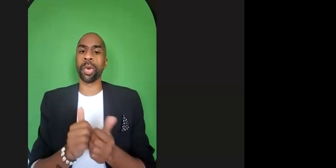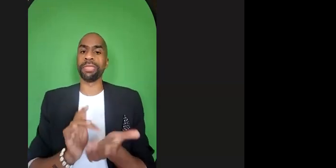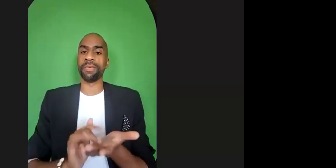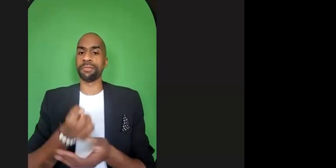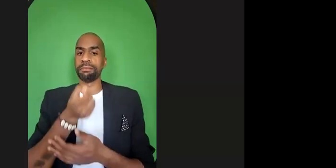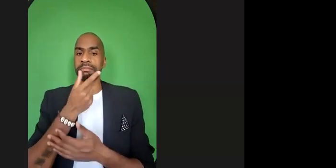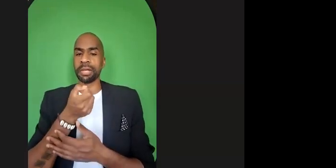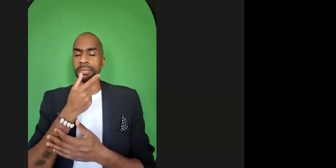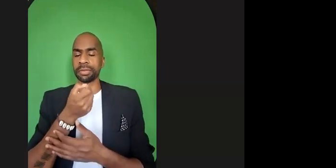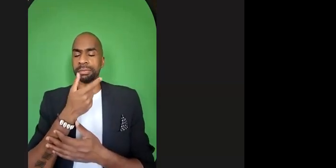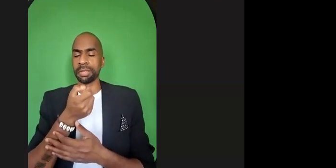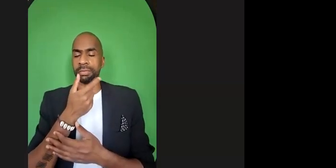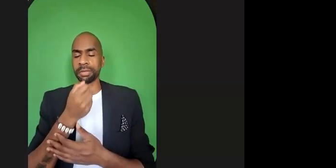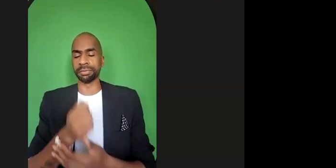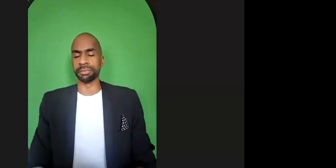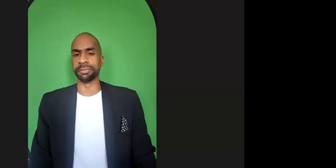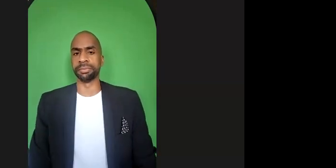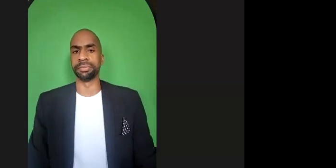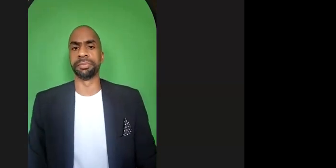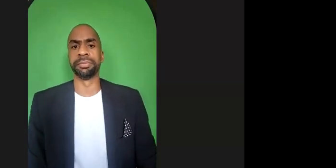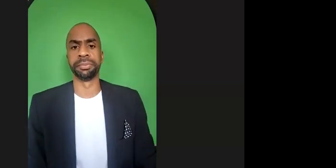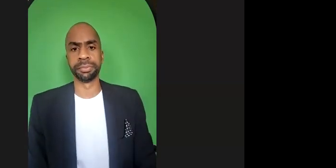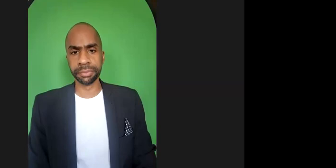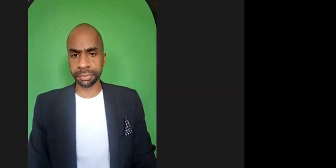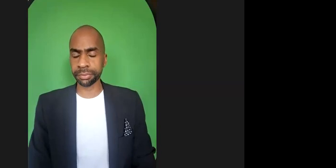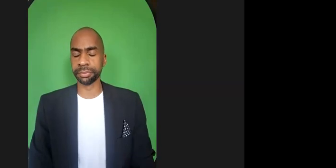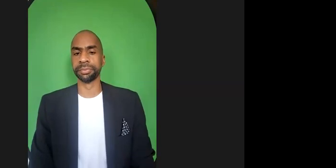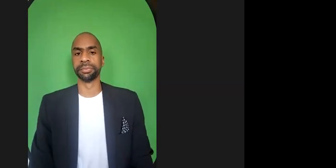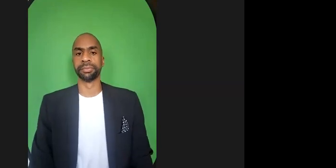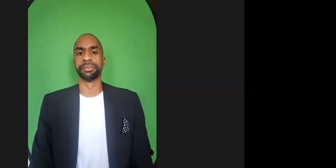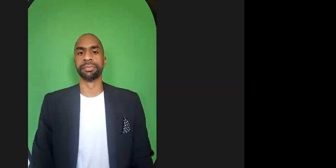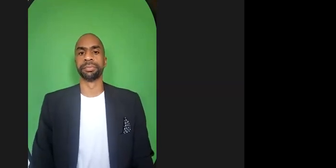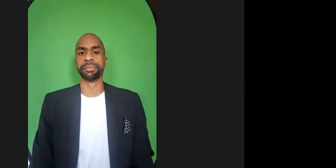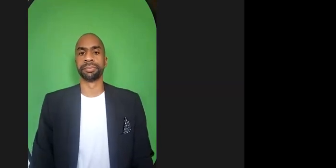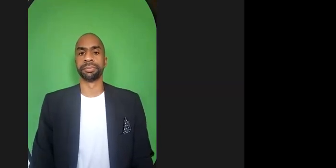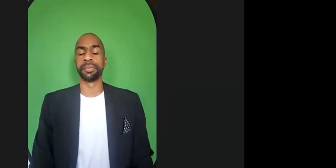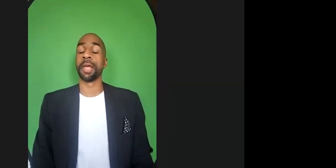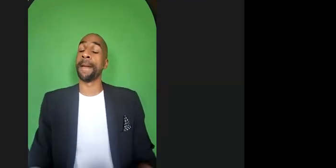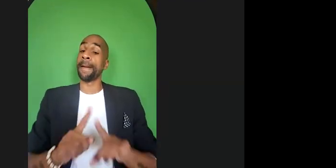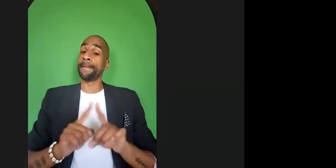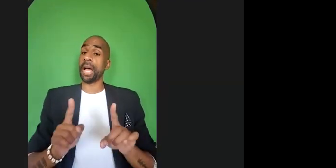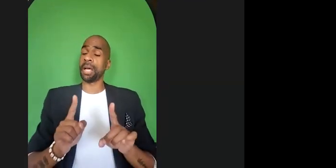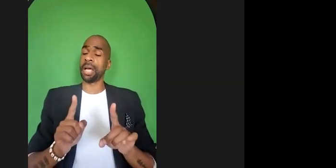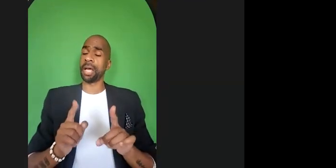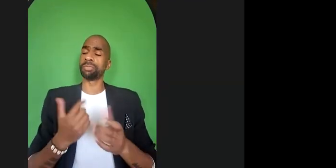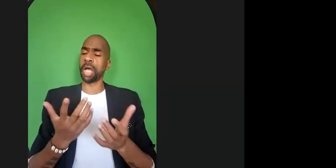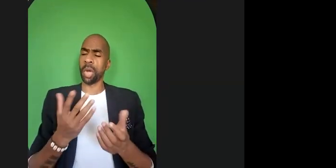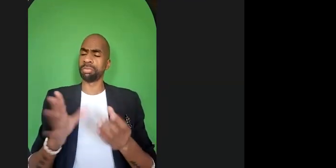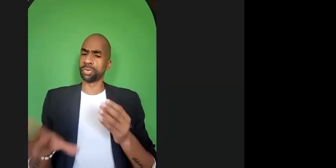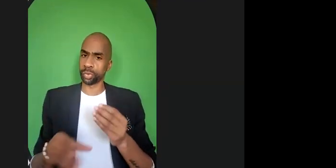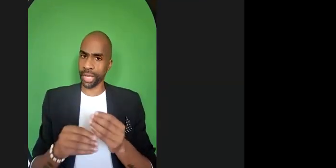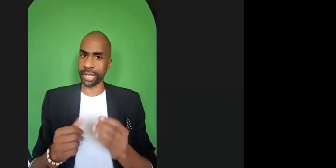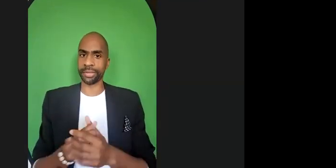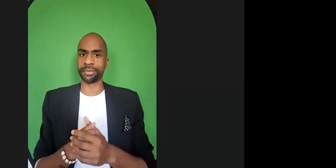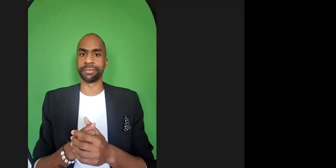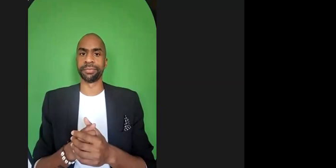respiratory progression and possibly with some meds for comfort. But I would also say that, even short of